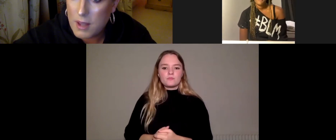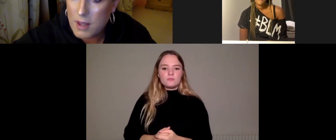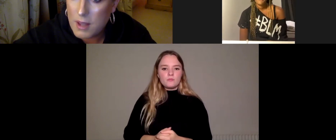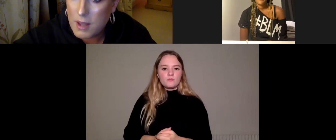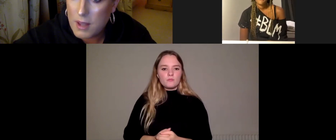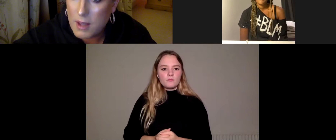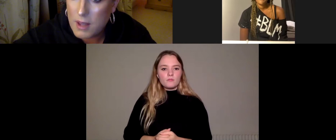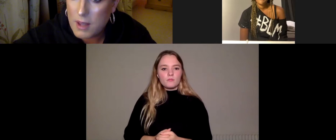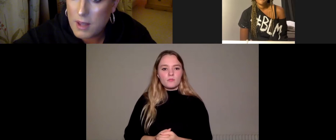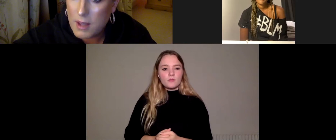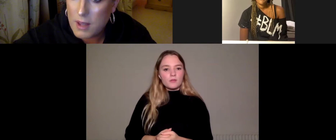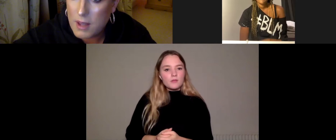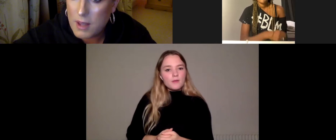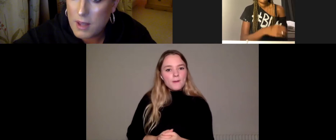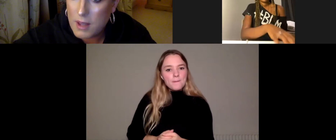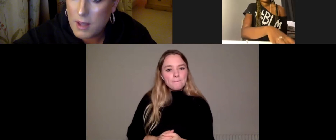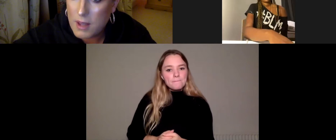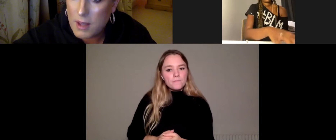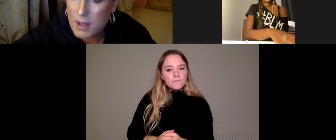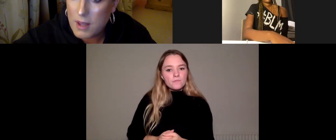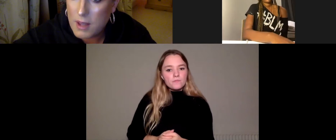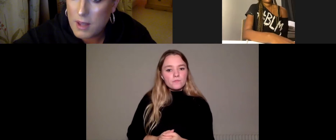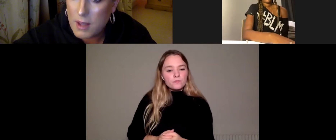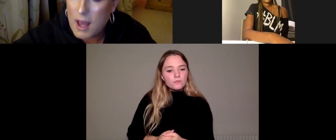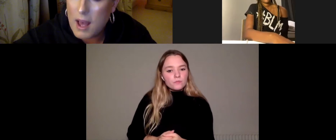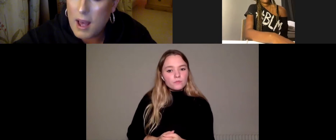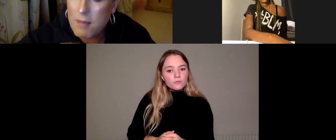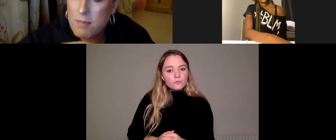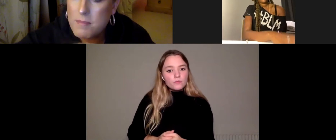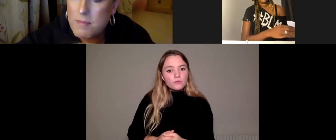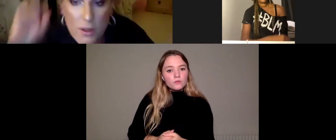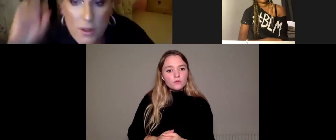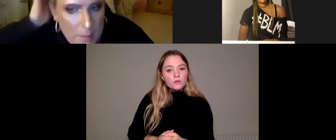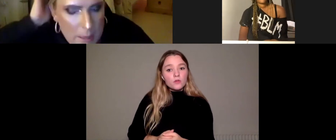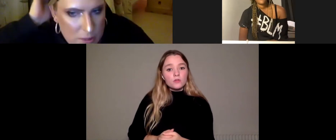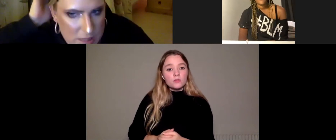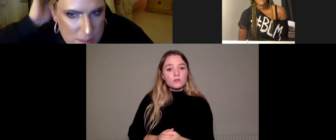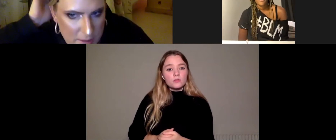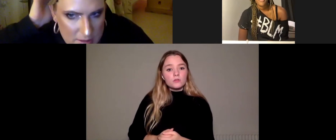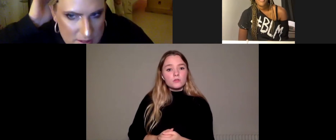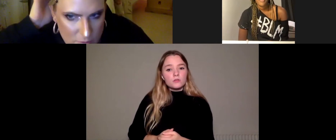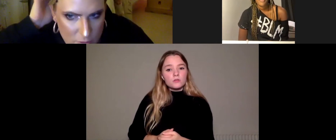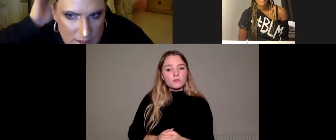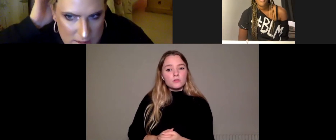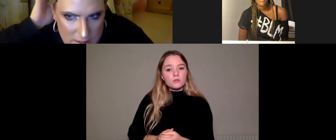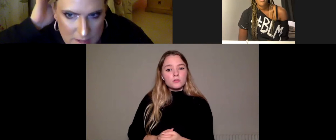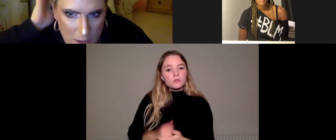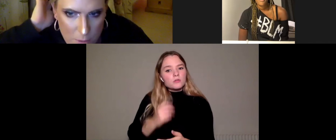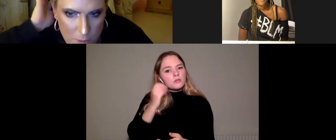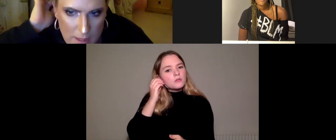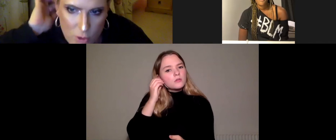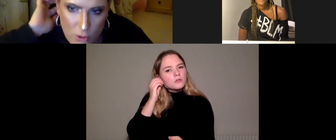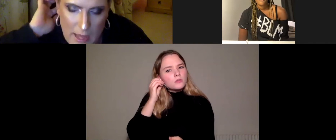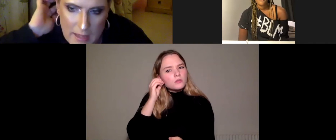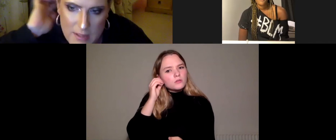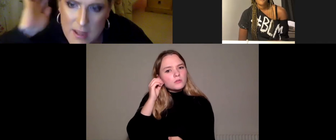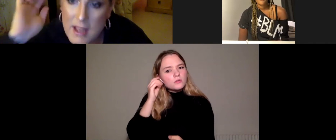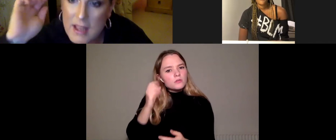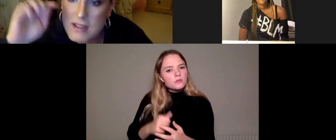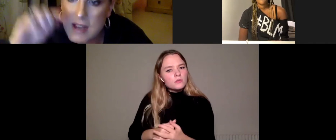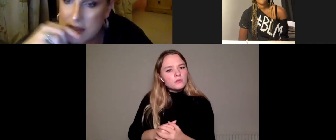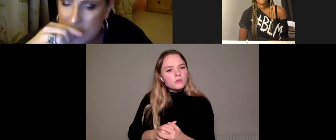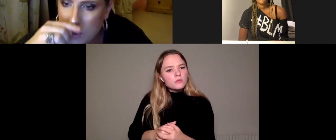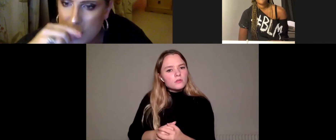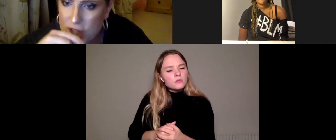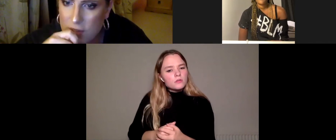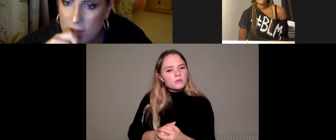How do you as a white person call upon other Black people's experiences of racism to help you make your case? Is